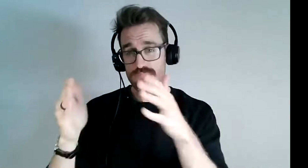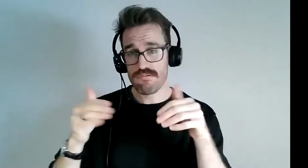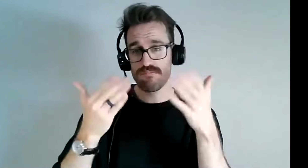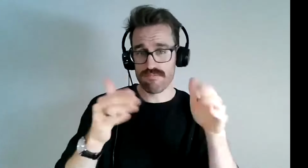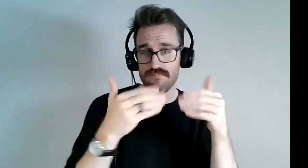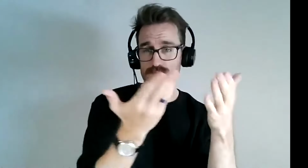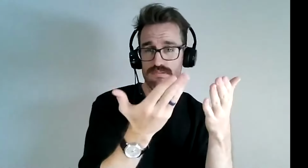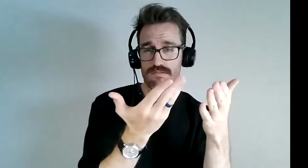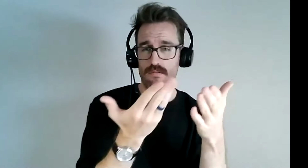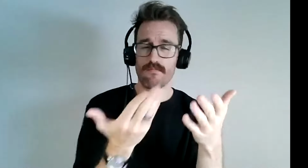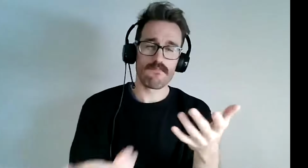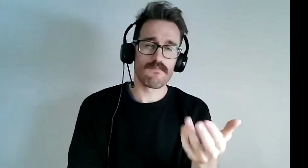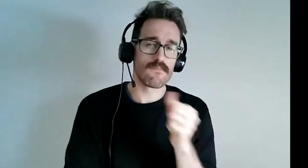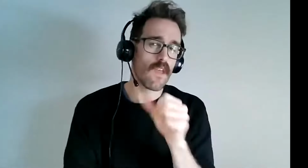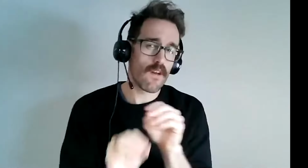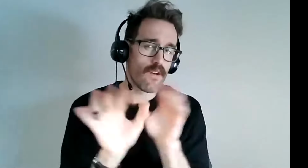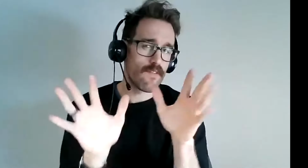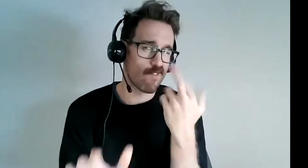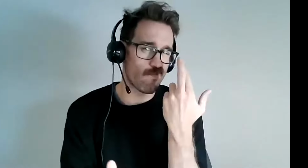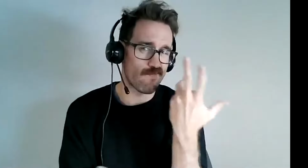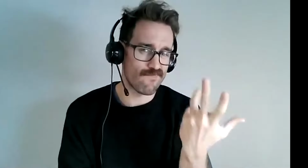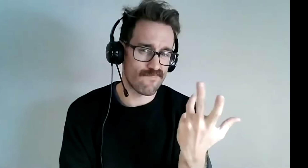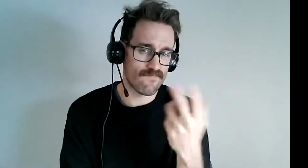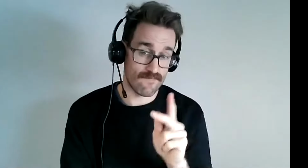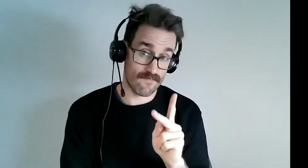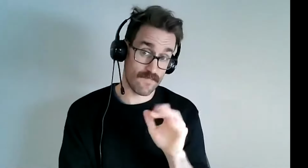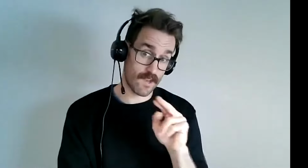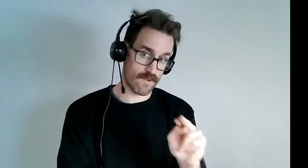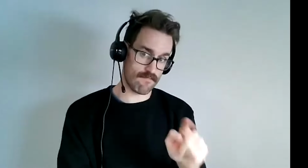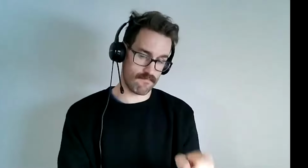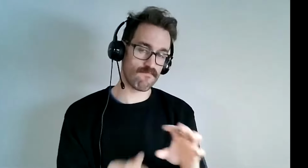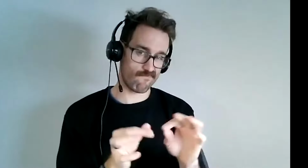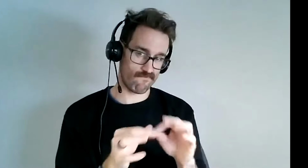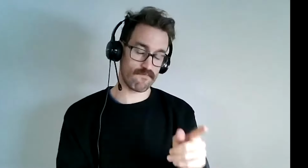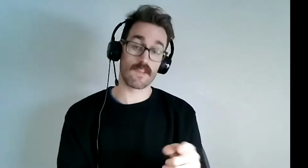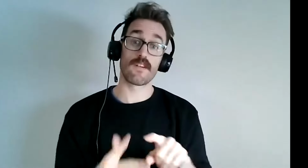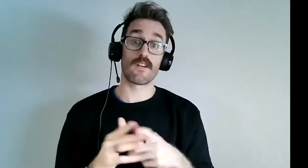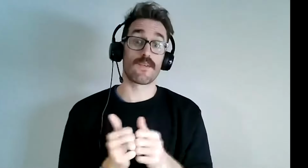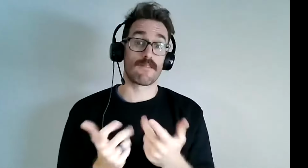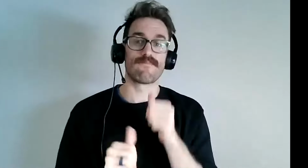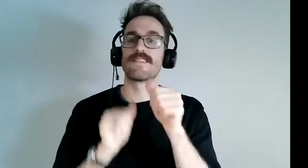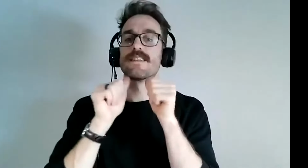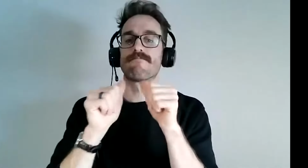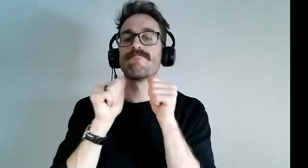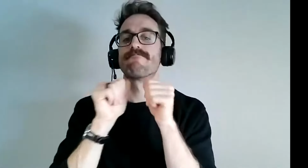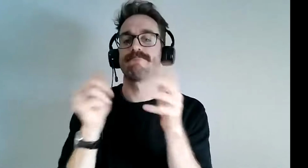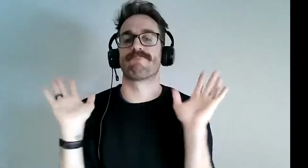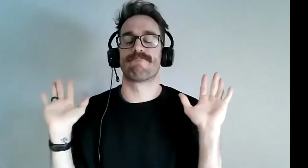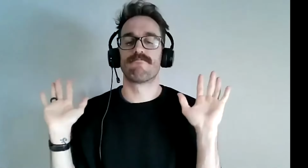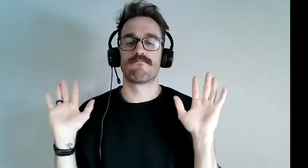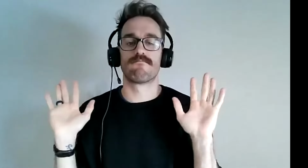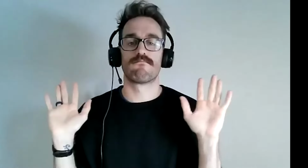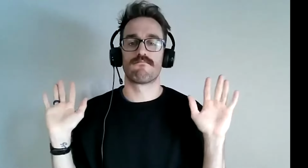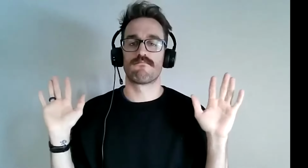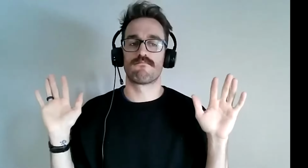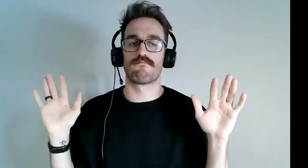an obvious movement? I'll just start with that. It starts with denial. It starts with denial. It starts